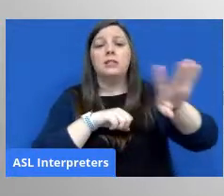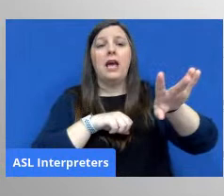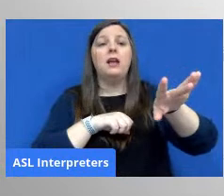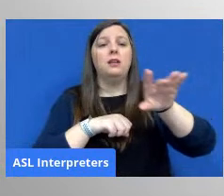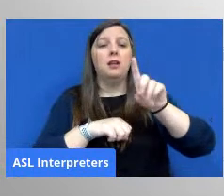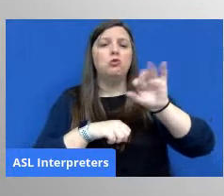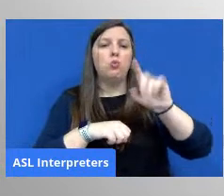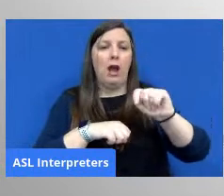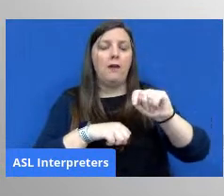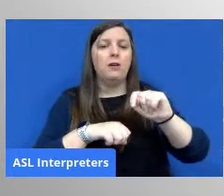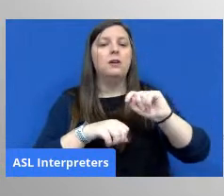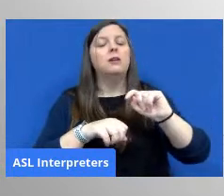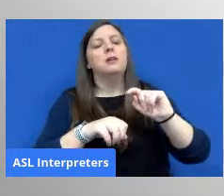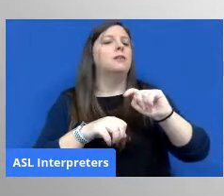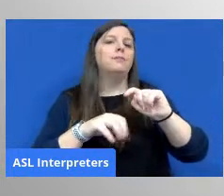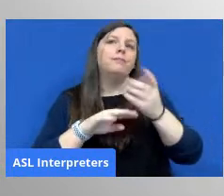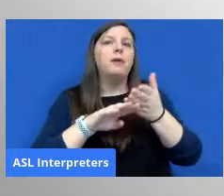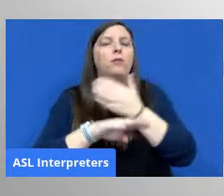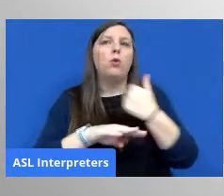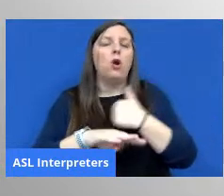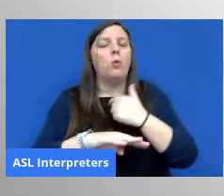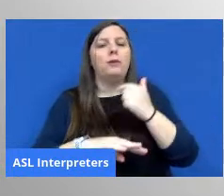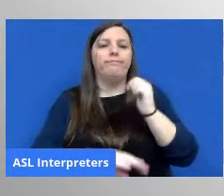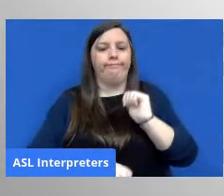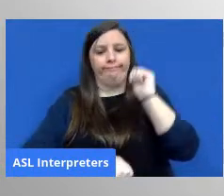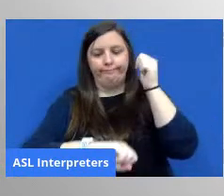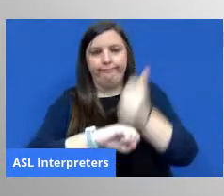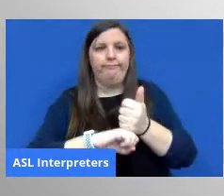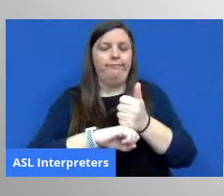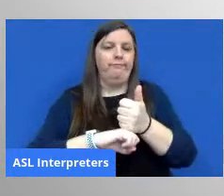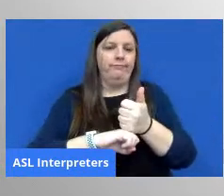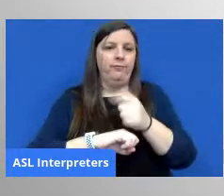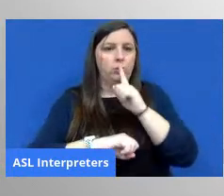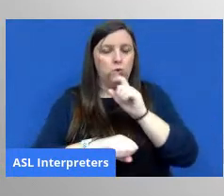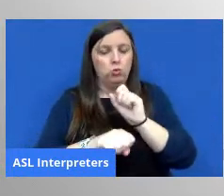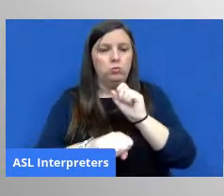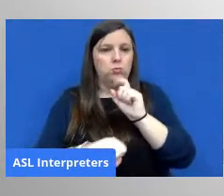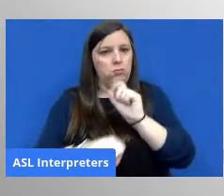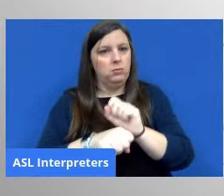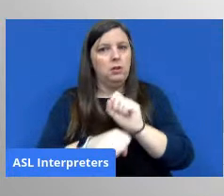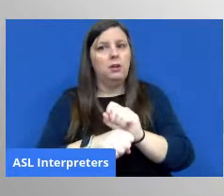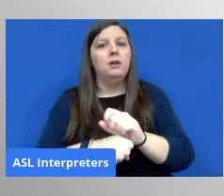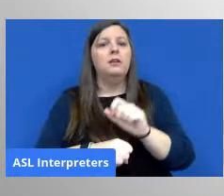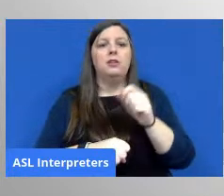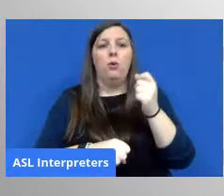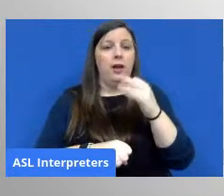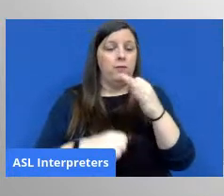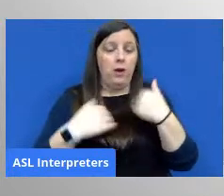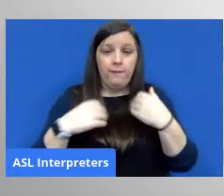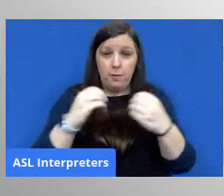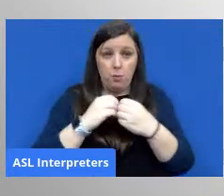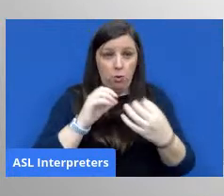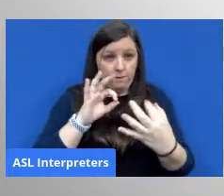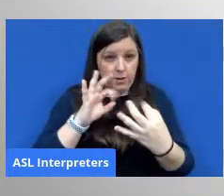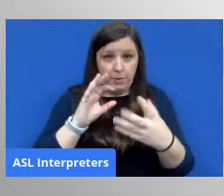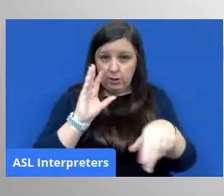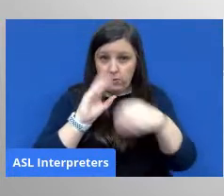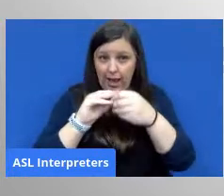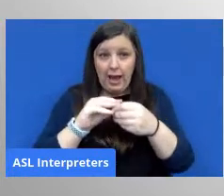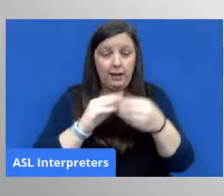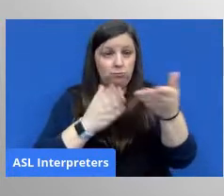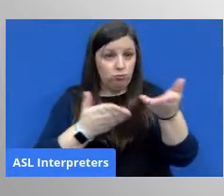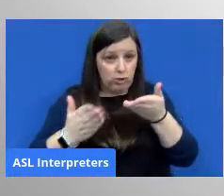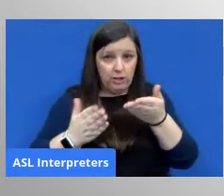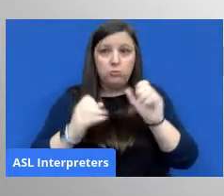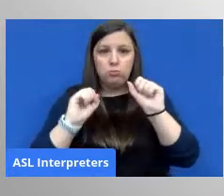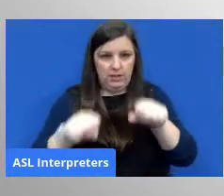case you all have like any feedback or you want to change some things around or suggest suggestions. But that is all